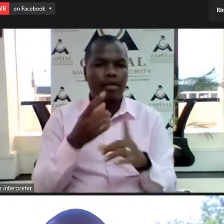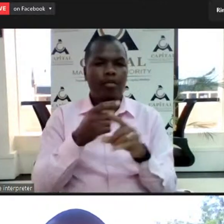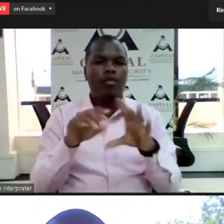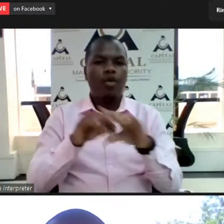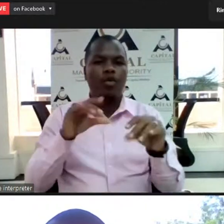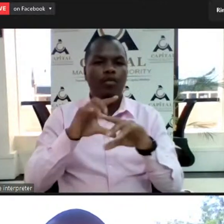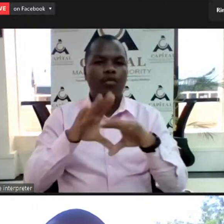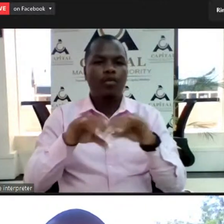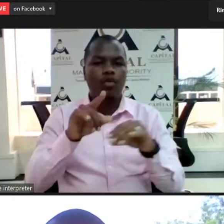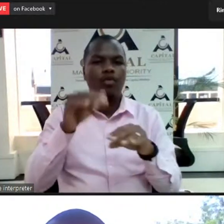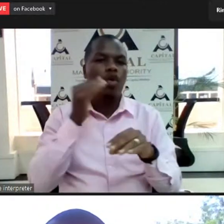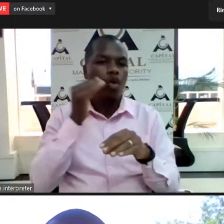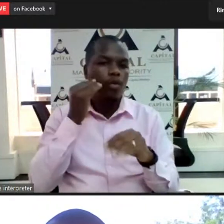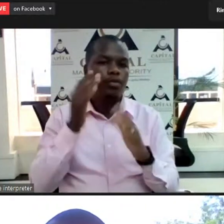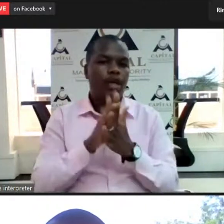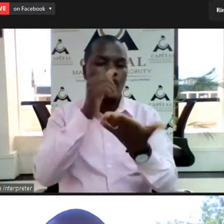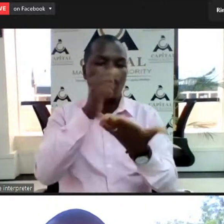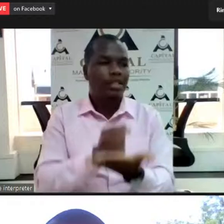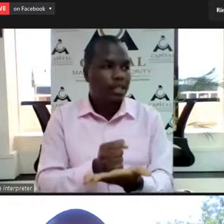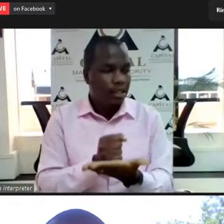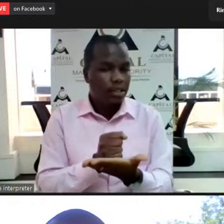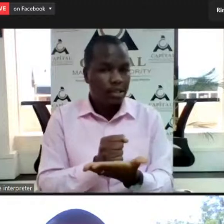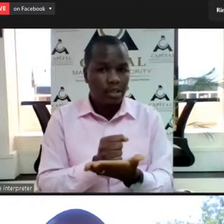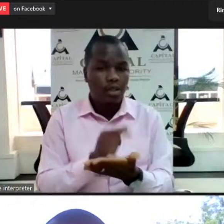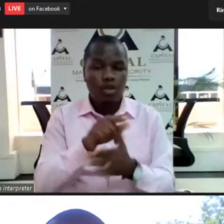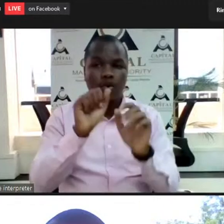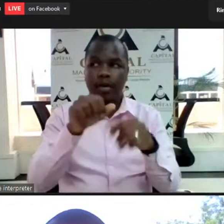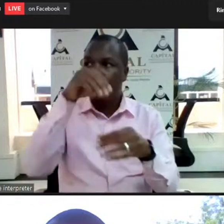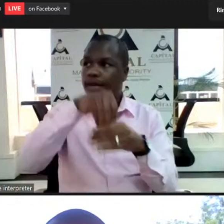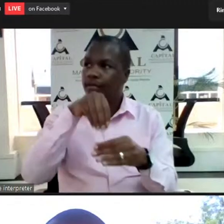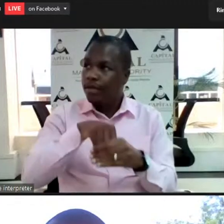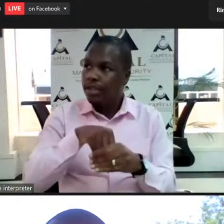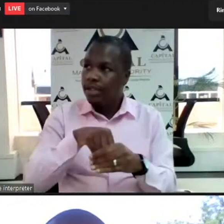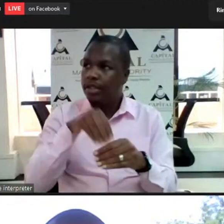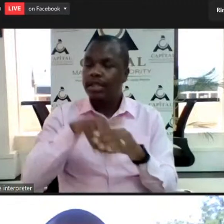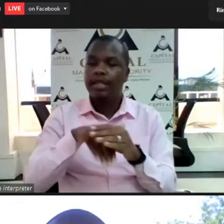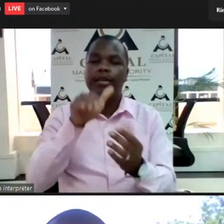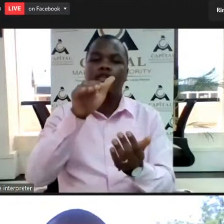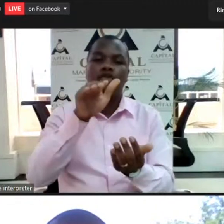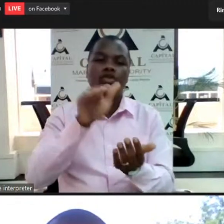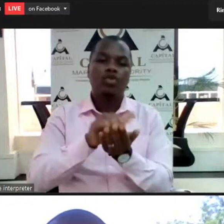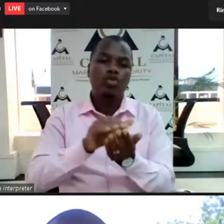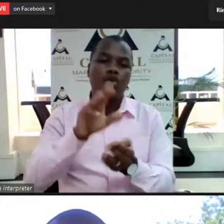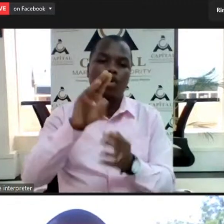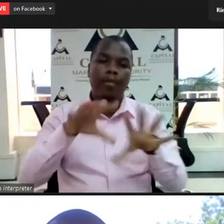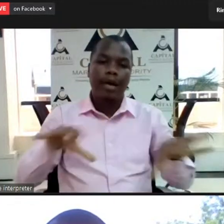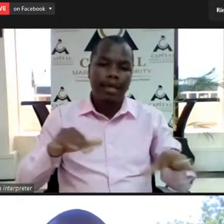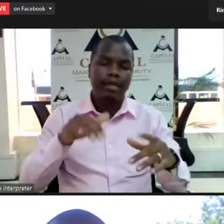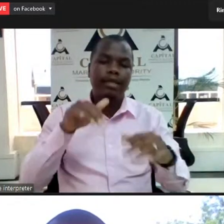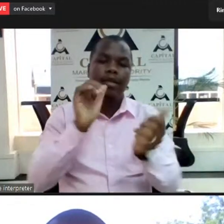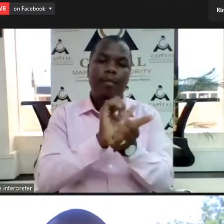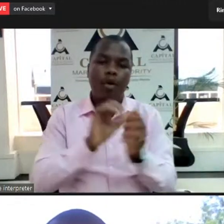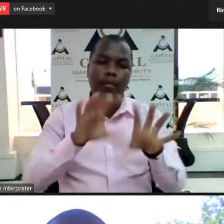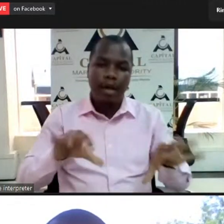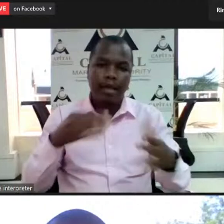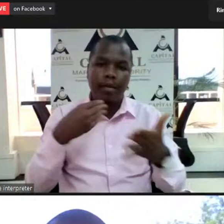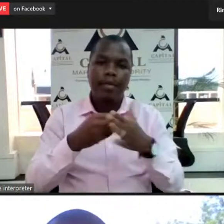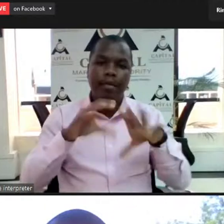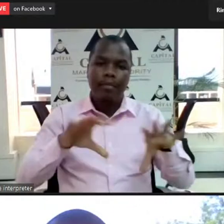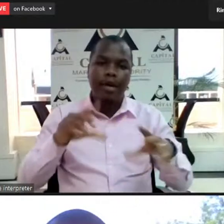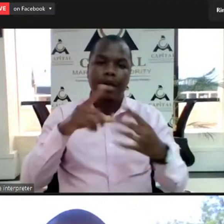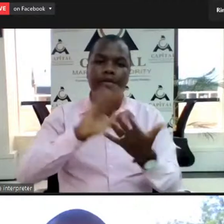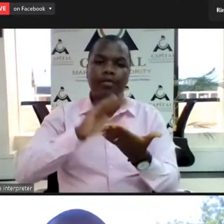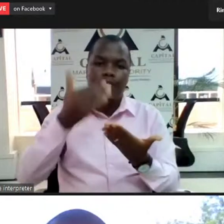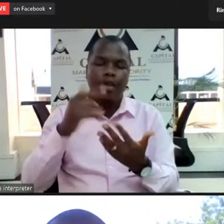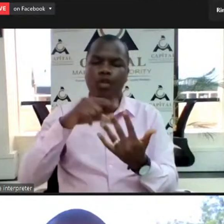your homes and offices. You can invest in the stock market, in the bond market, in money market funds. The options are also